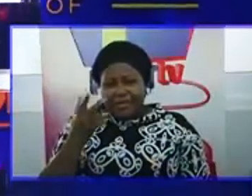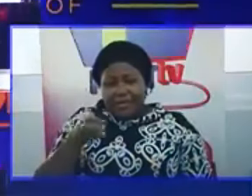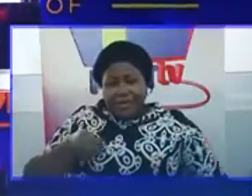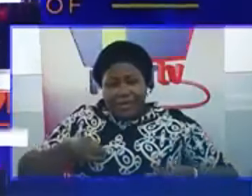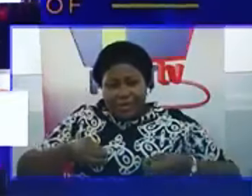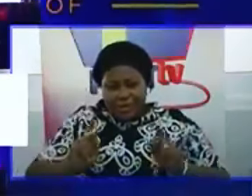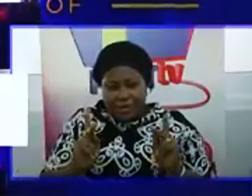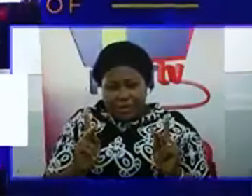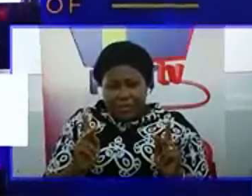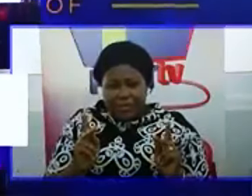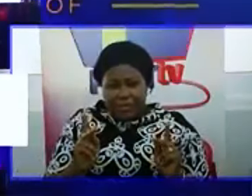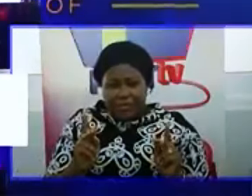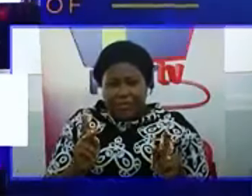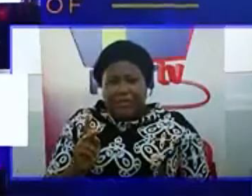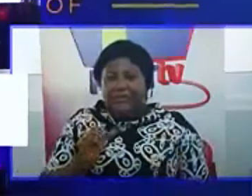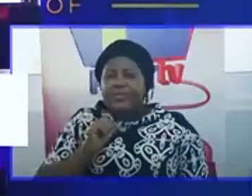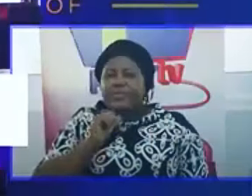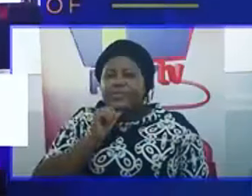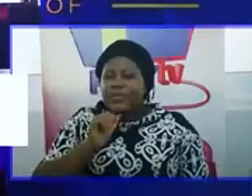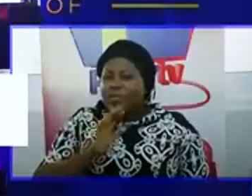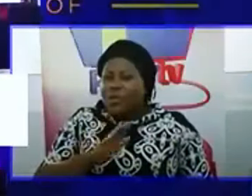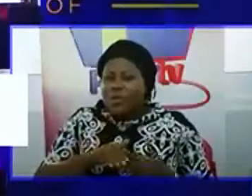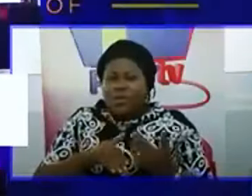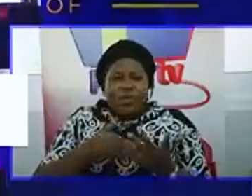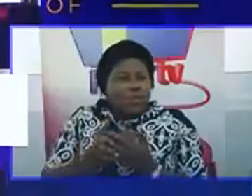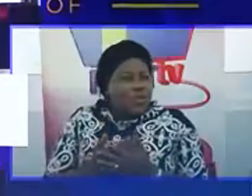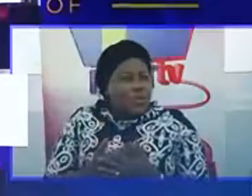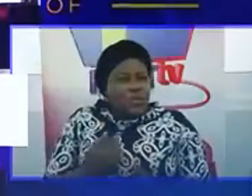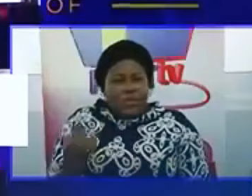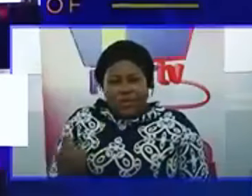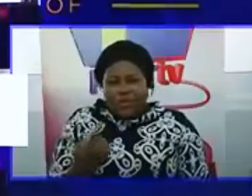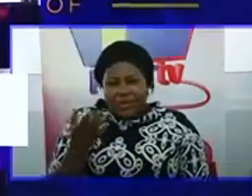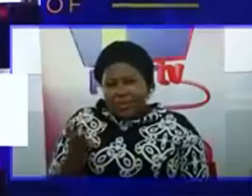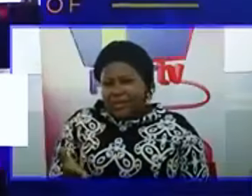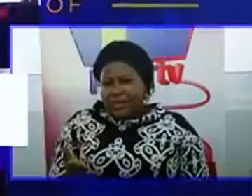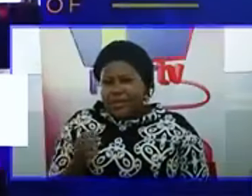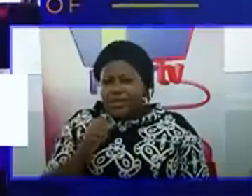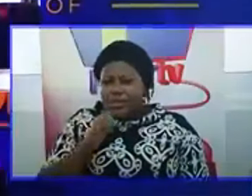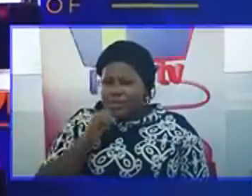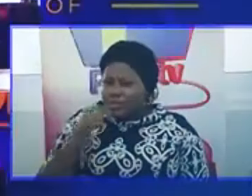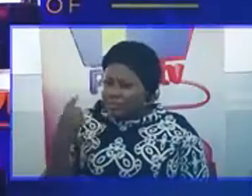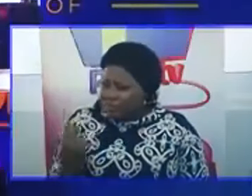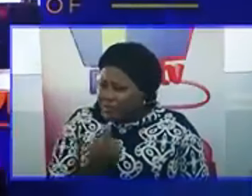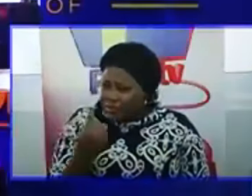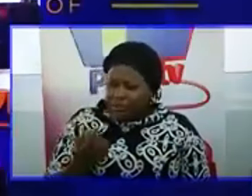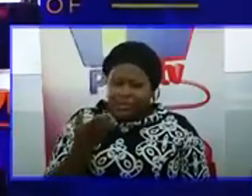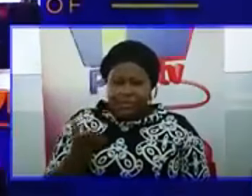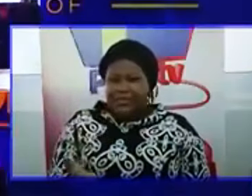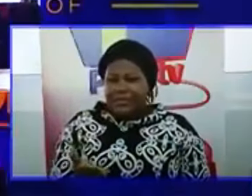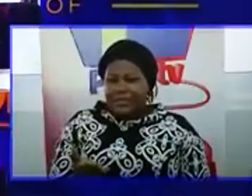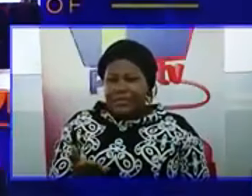opportunity. It's not always available. An opportunity is not permanent.